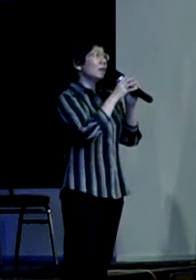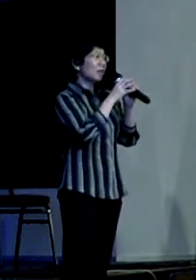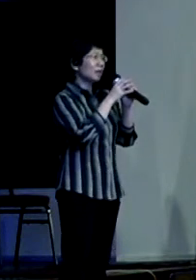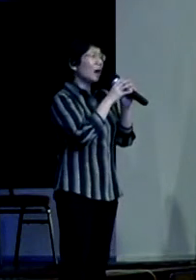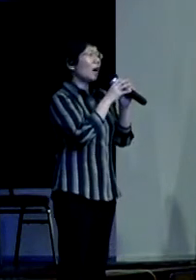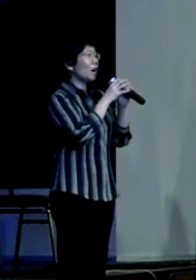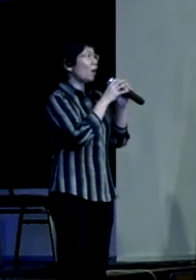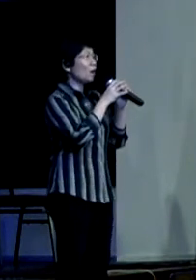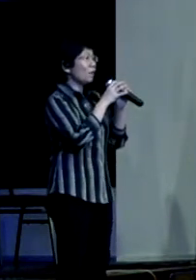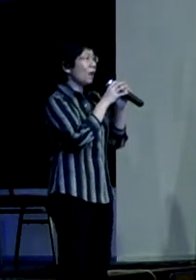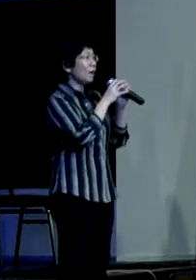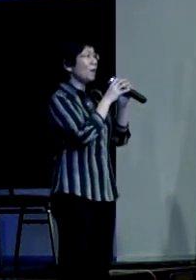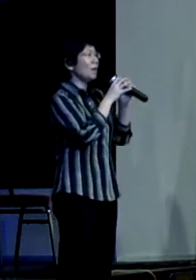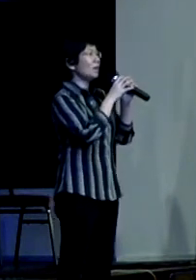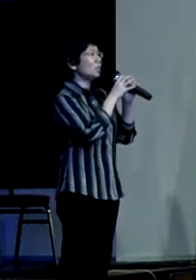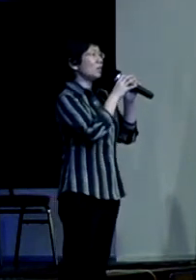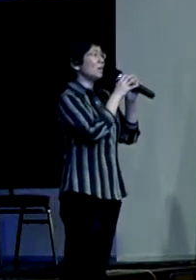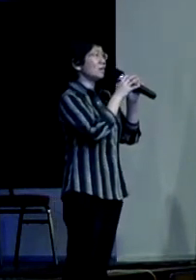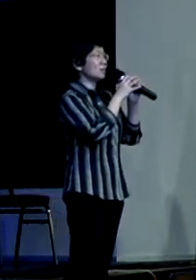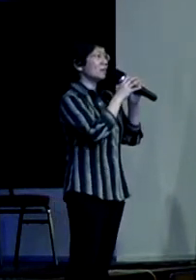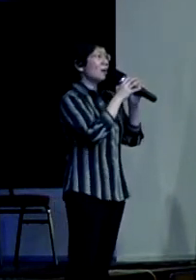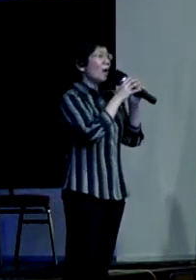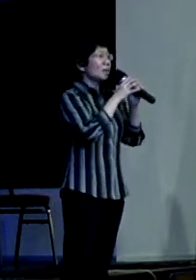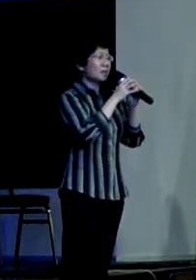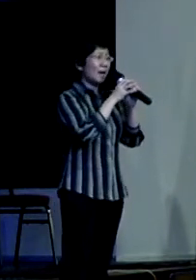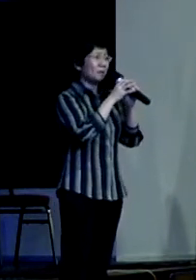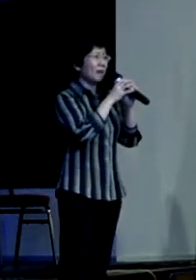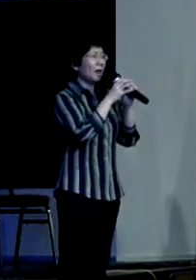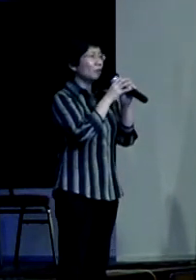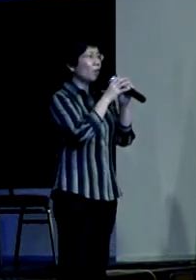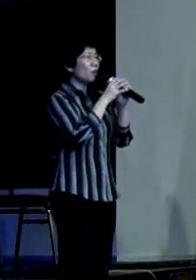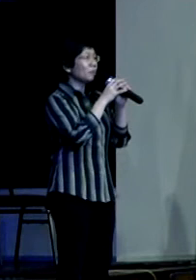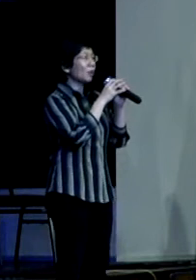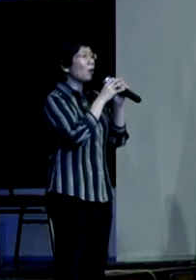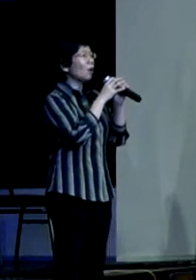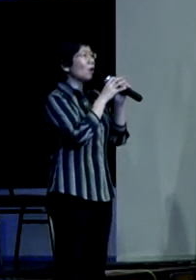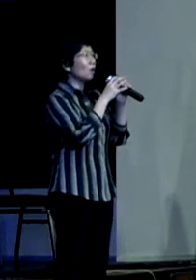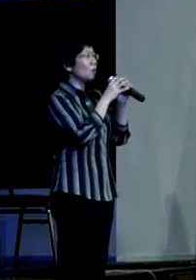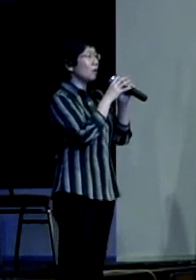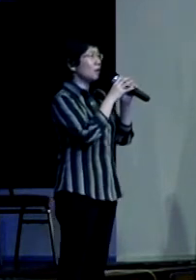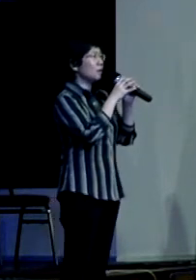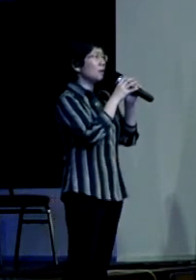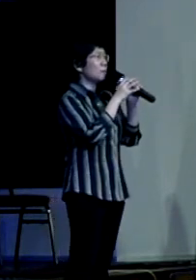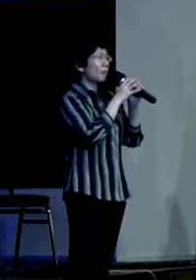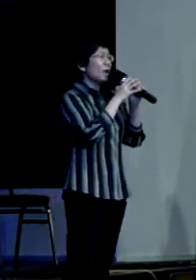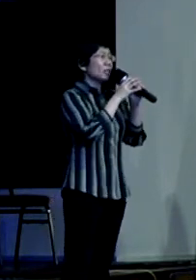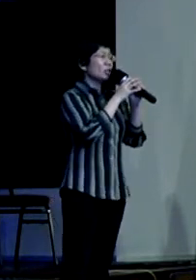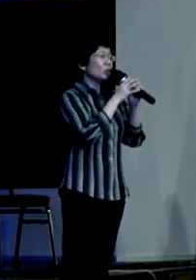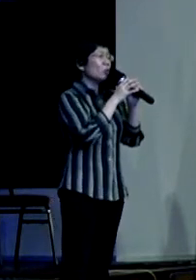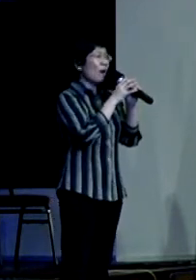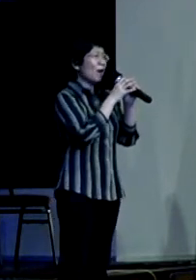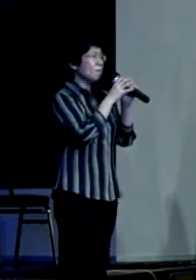grace? The God of ages stepped down from glory